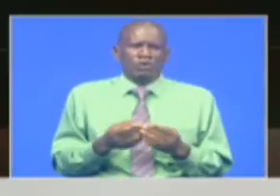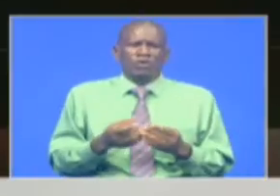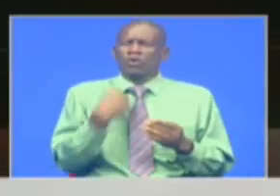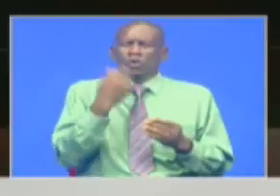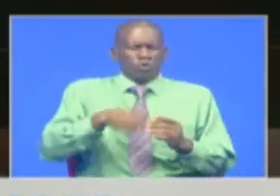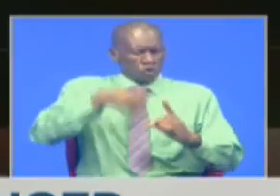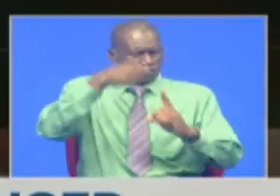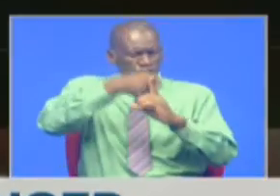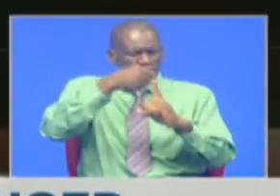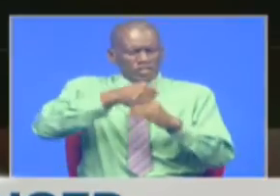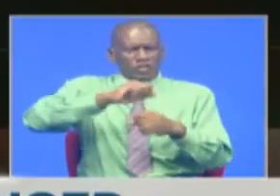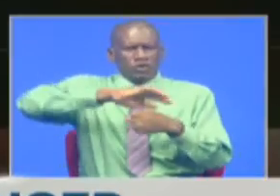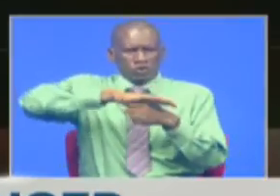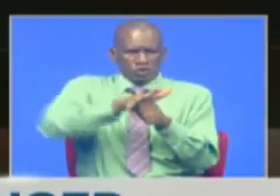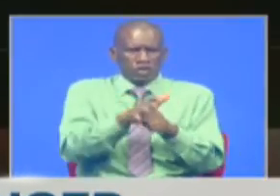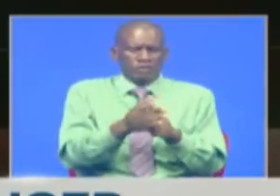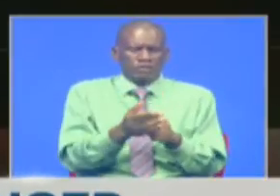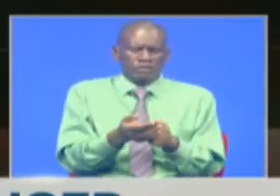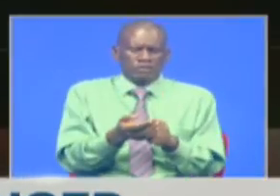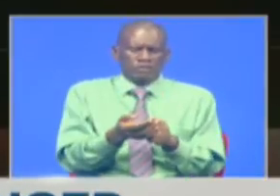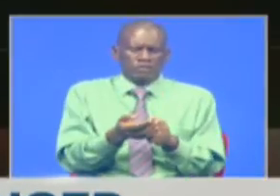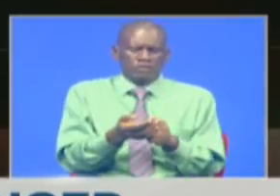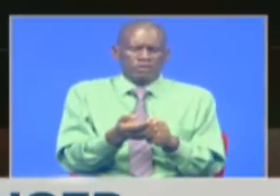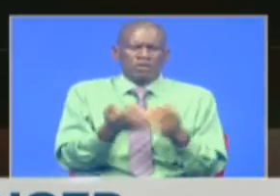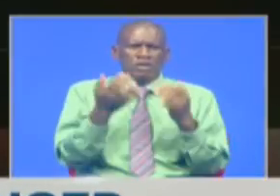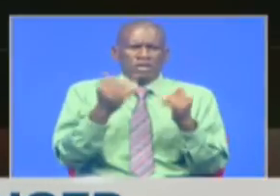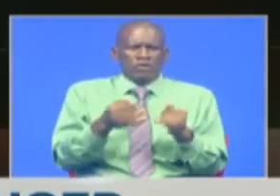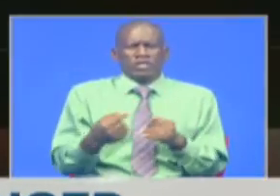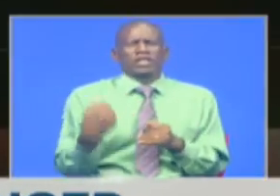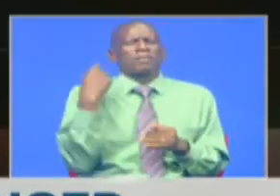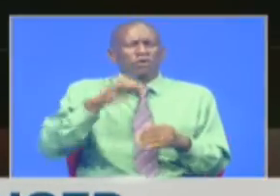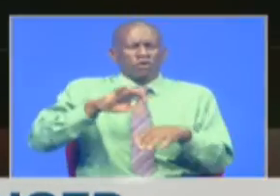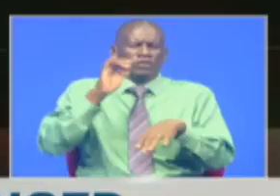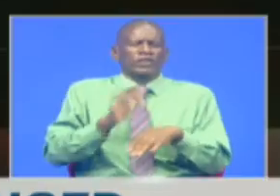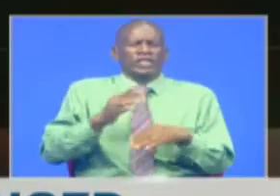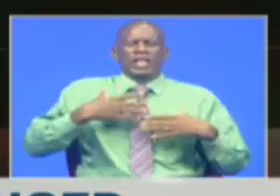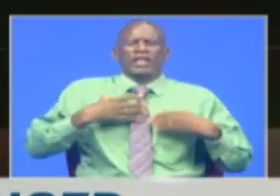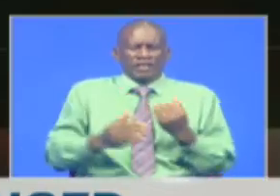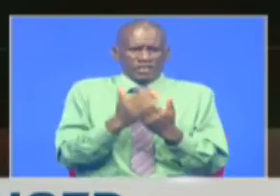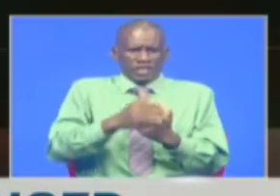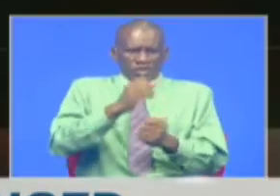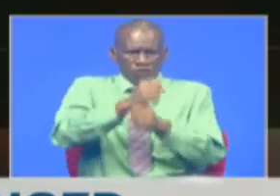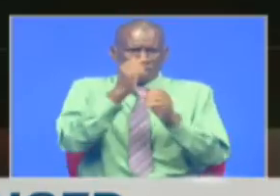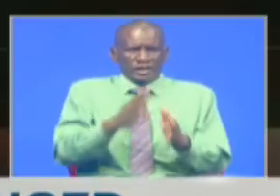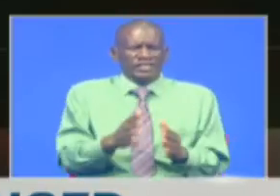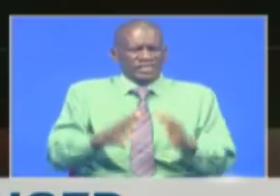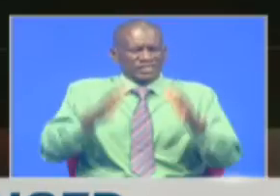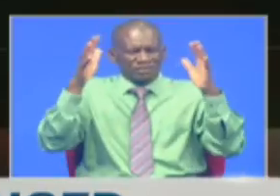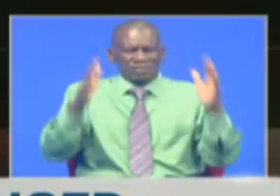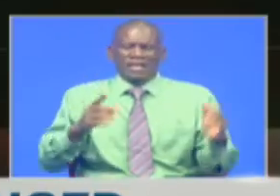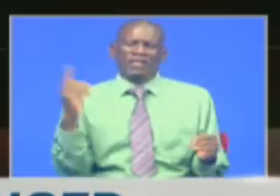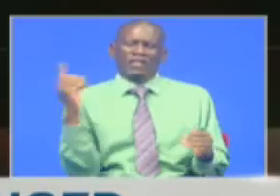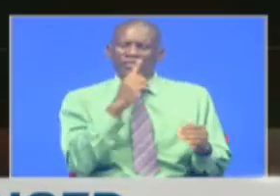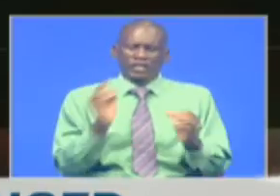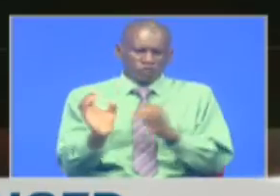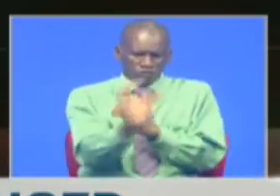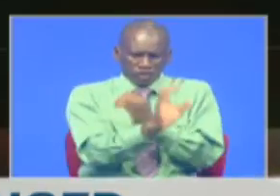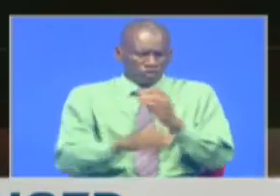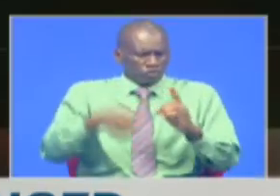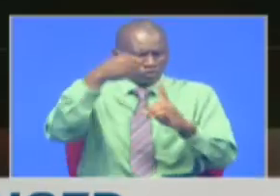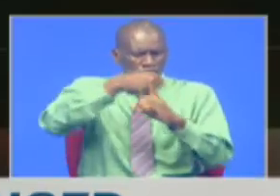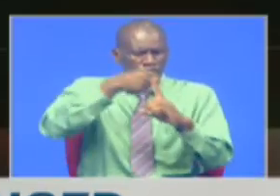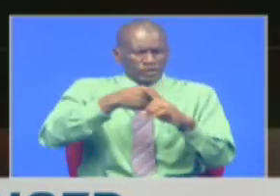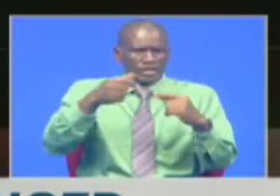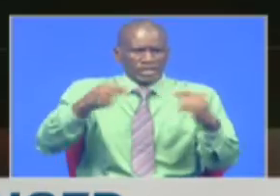the front line for us. While the rising number of affected healthcare workers poses a huge threat to the country's fight